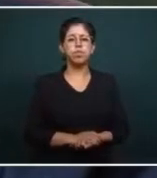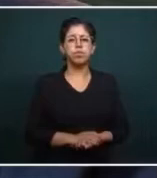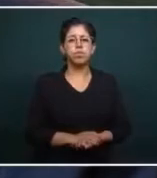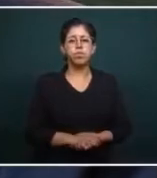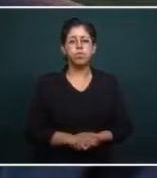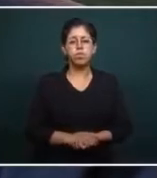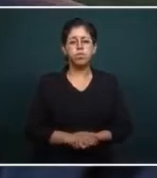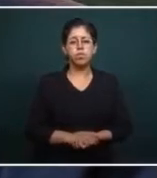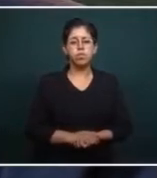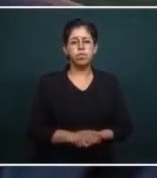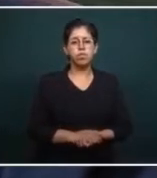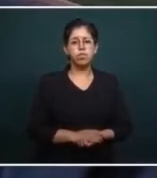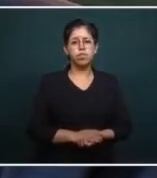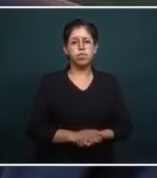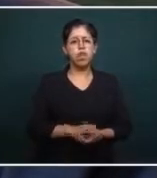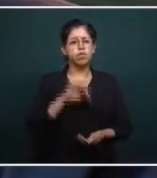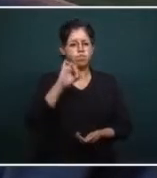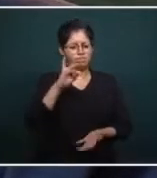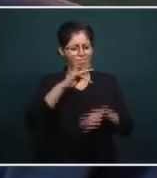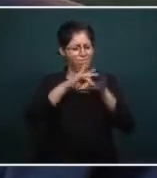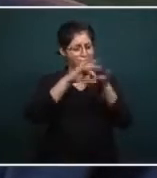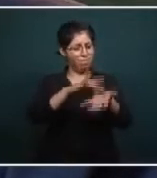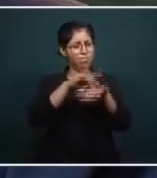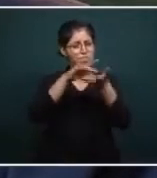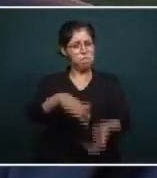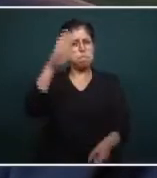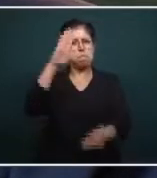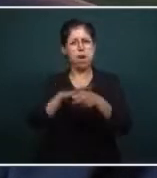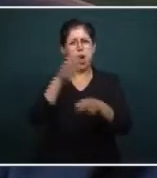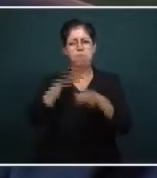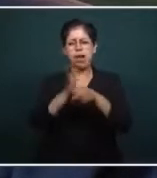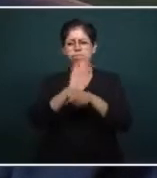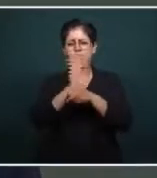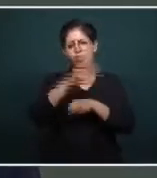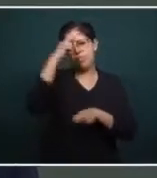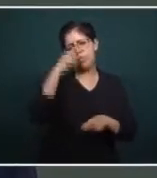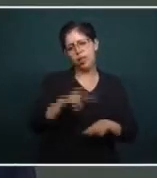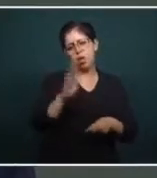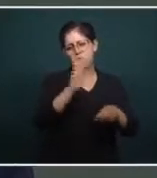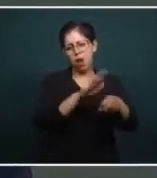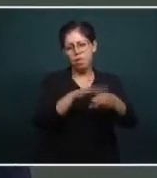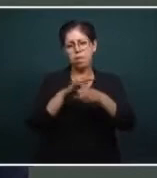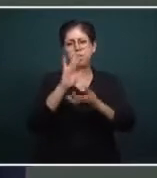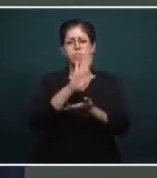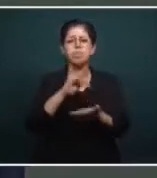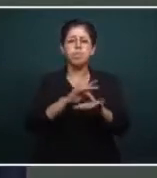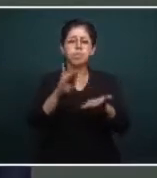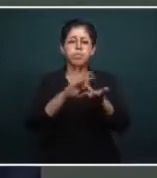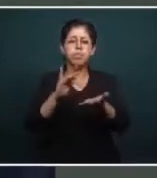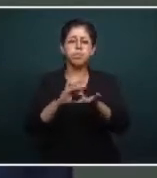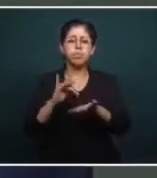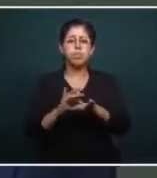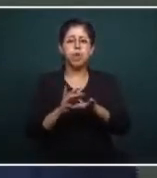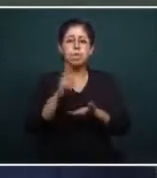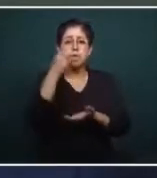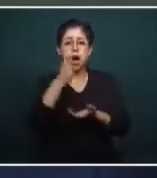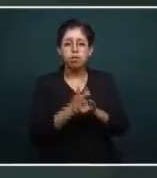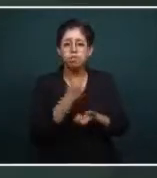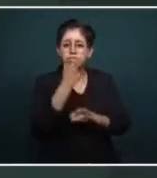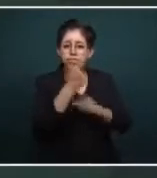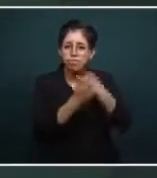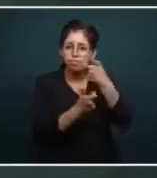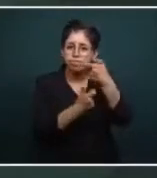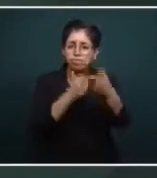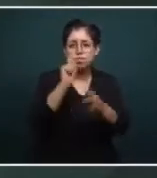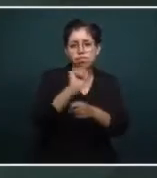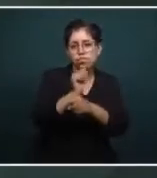va And we a are apoyar más going to support more para que se den estímulos. in order that